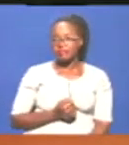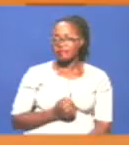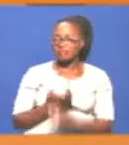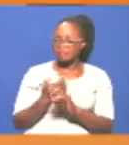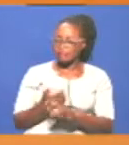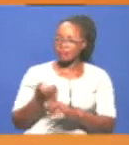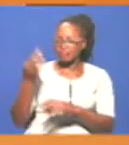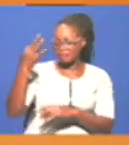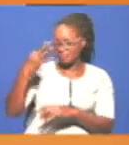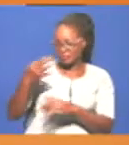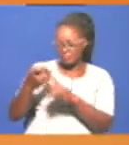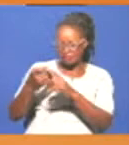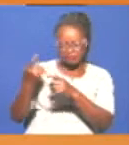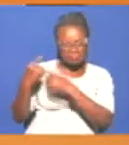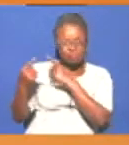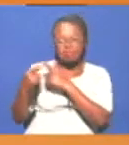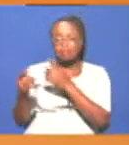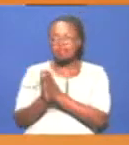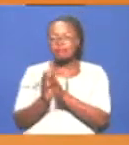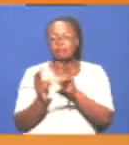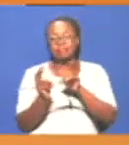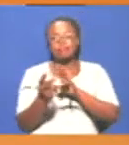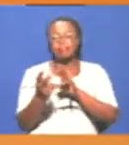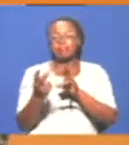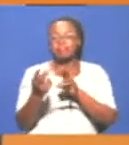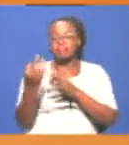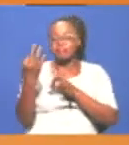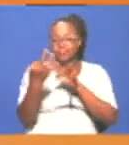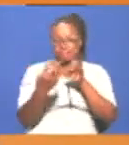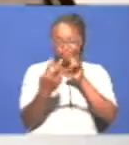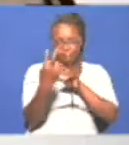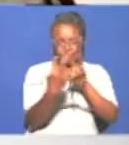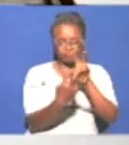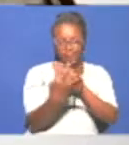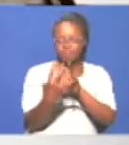phase where contact sports in terms of face-to-face sport has actually been